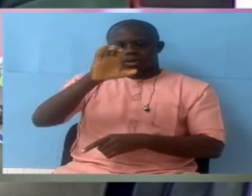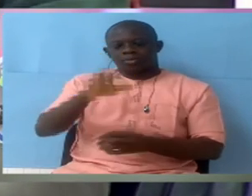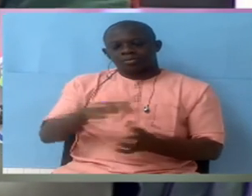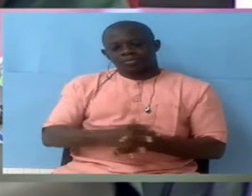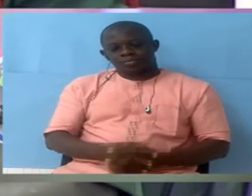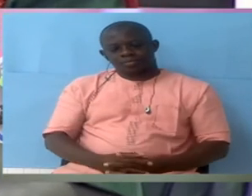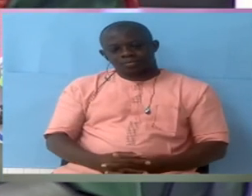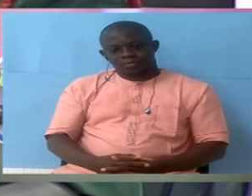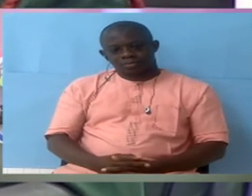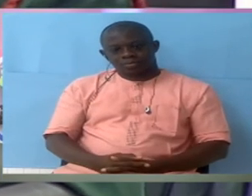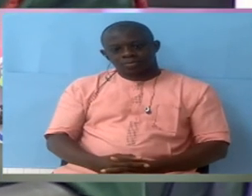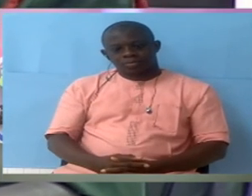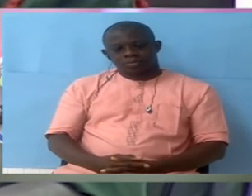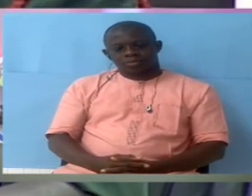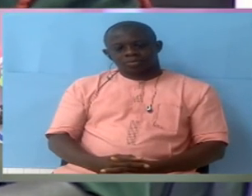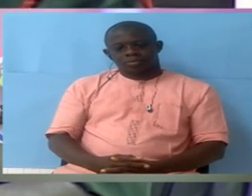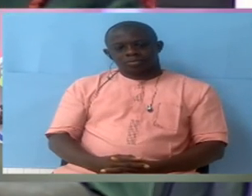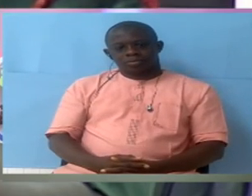see